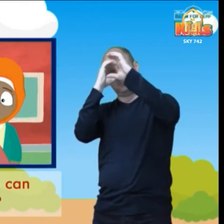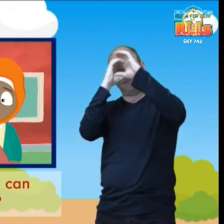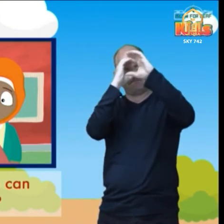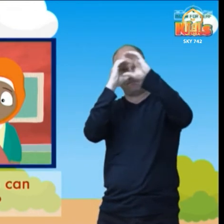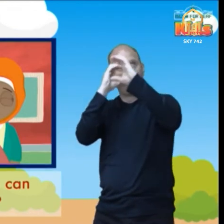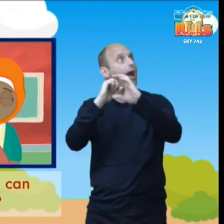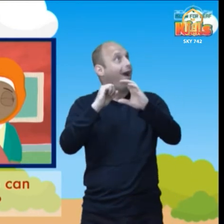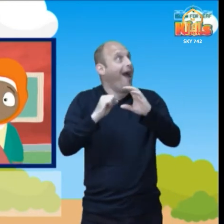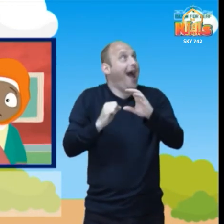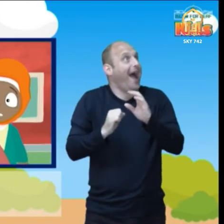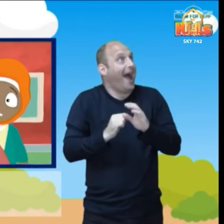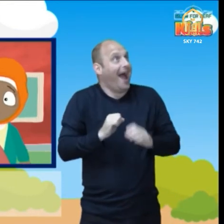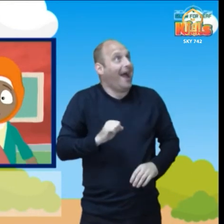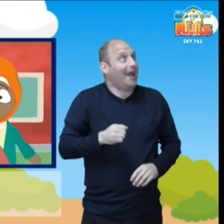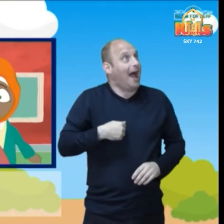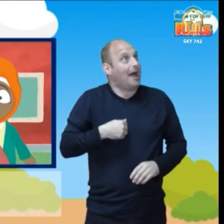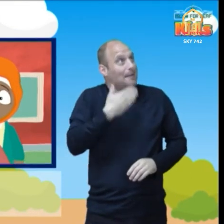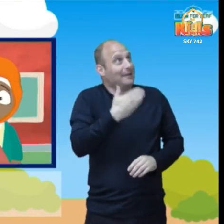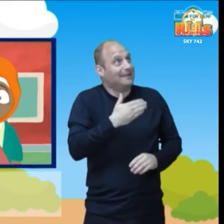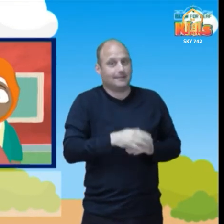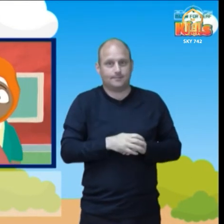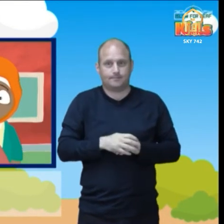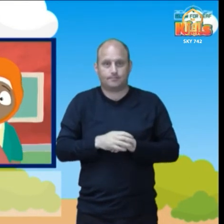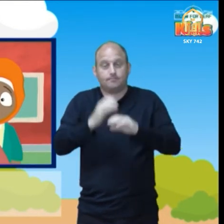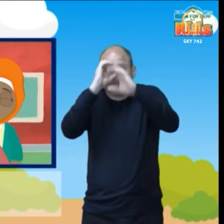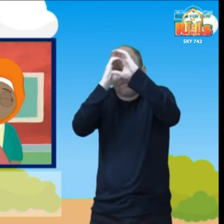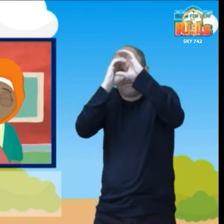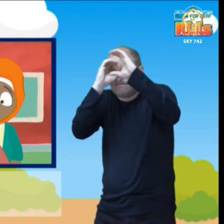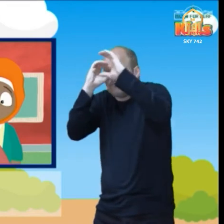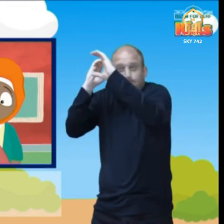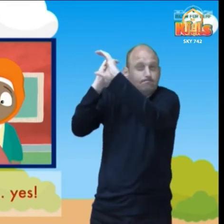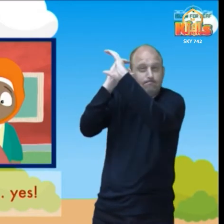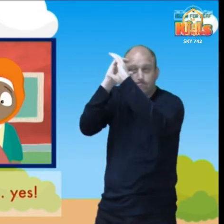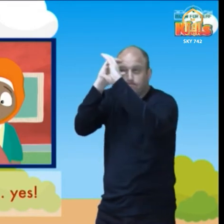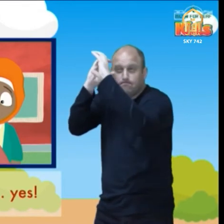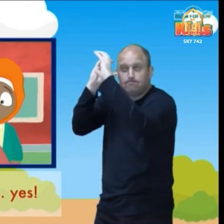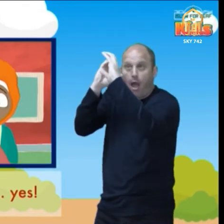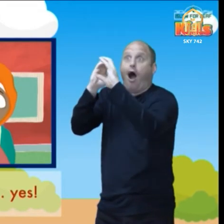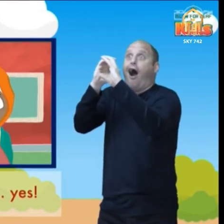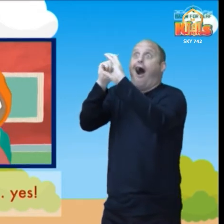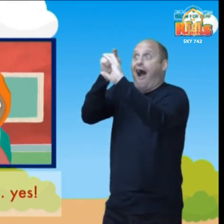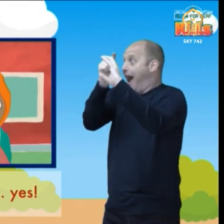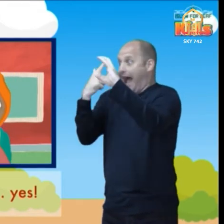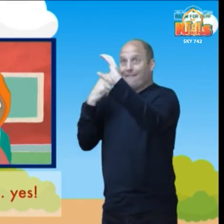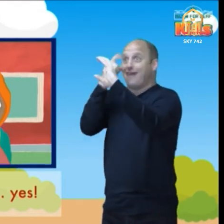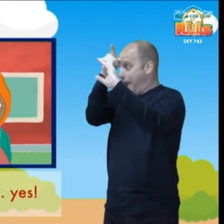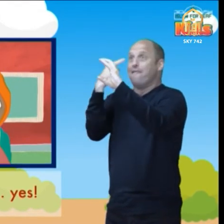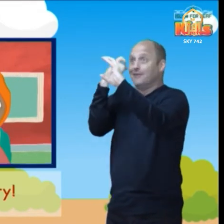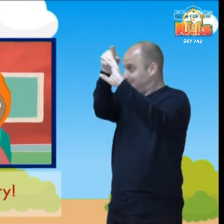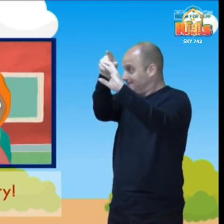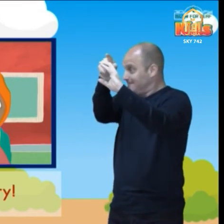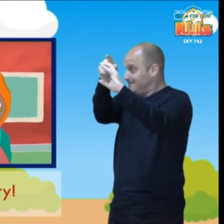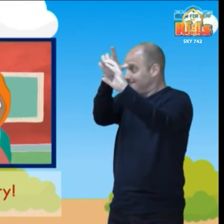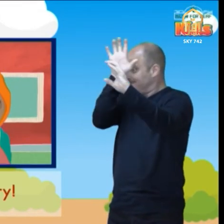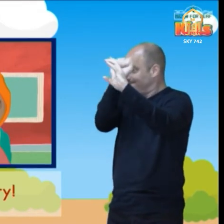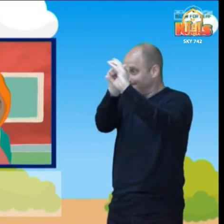Mercury? Yes, yes. Mashallah. Oh, I think, yes, I